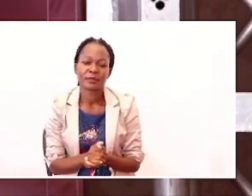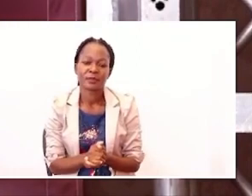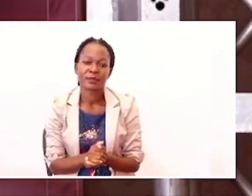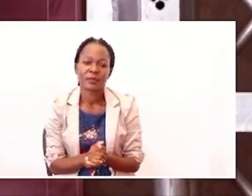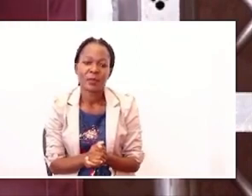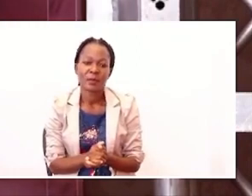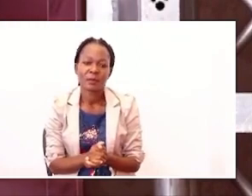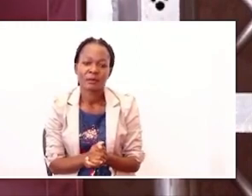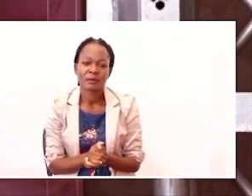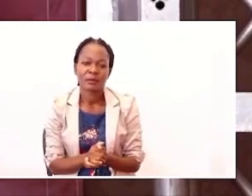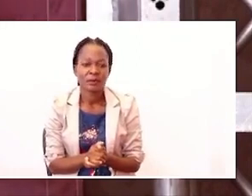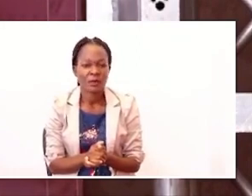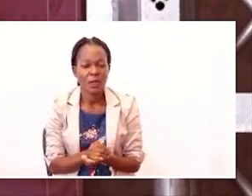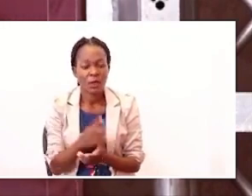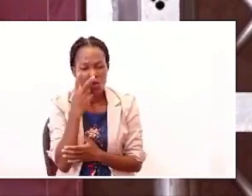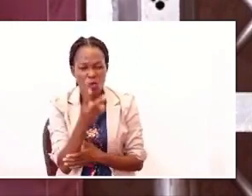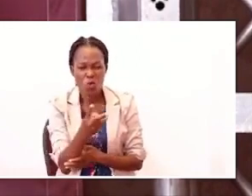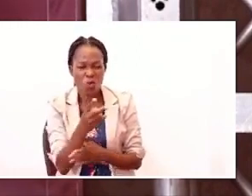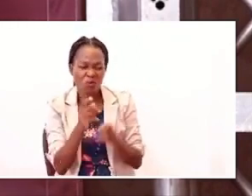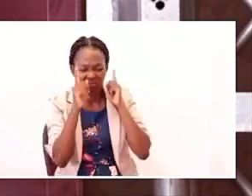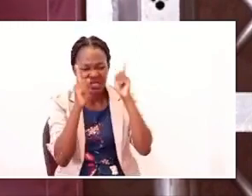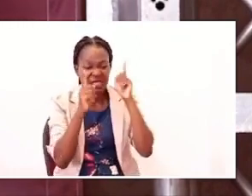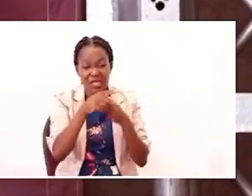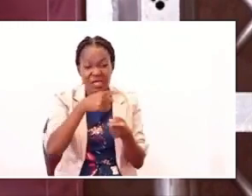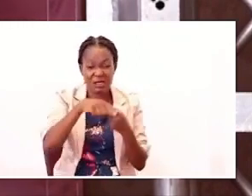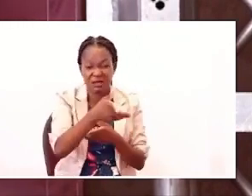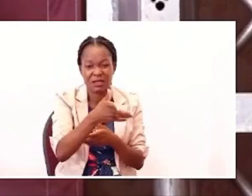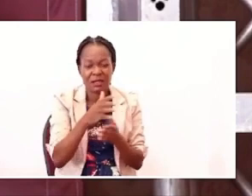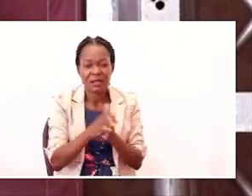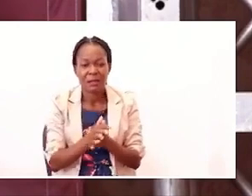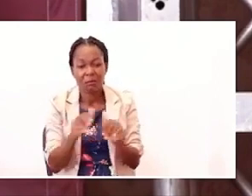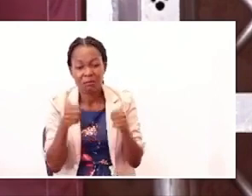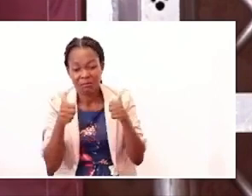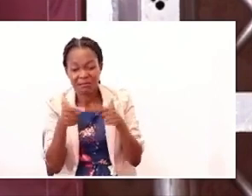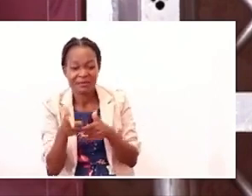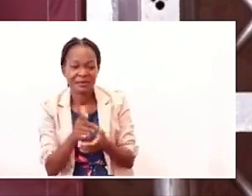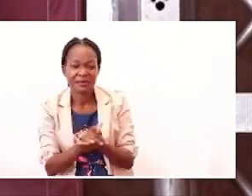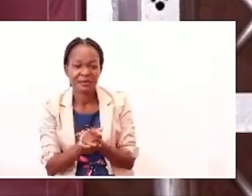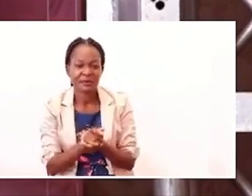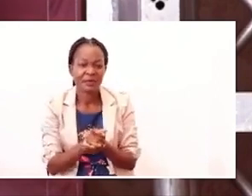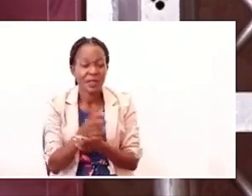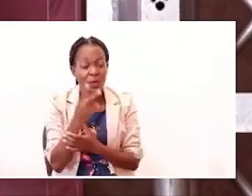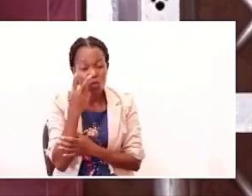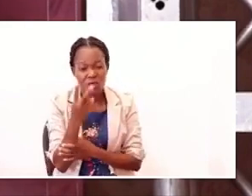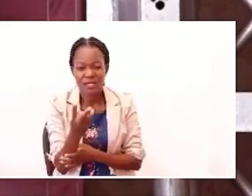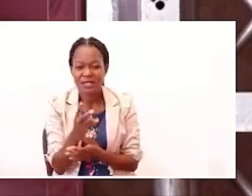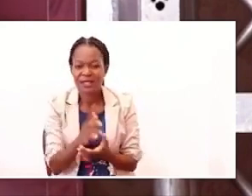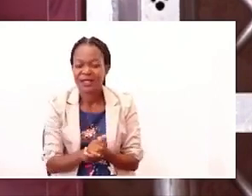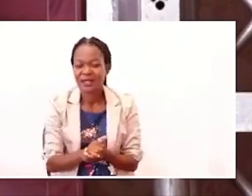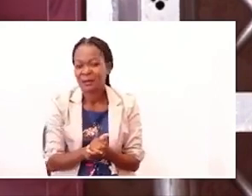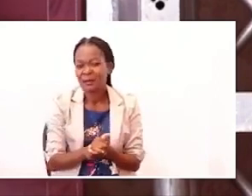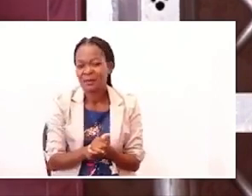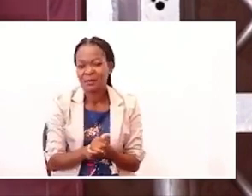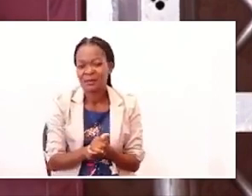When you look at that kind of thinking a little more critically, you will actually see that the